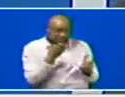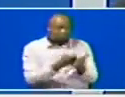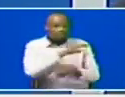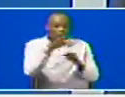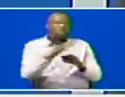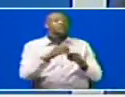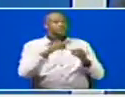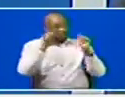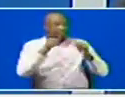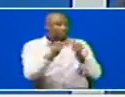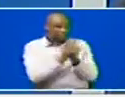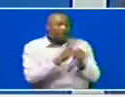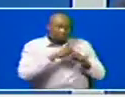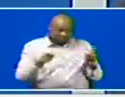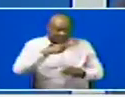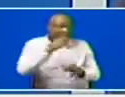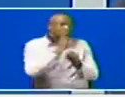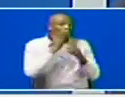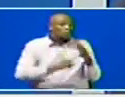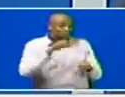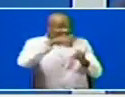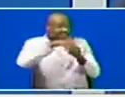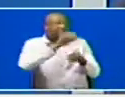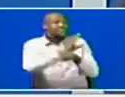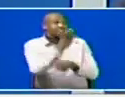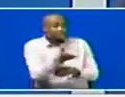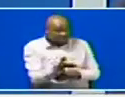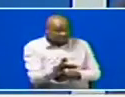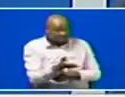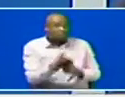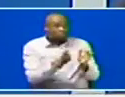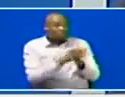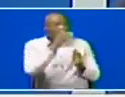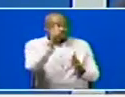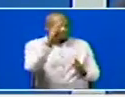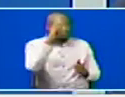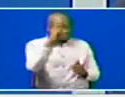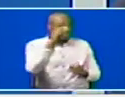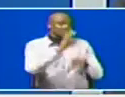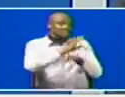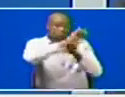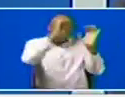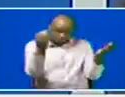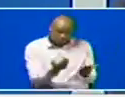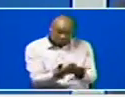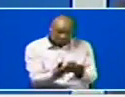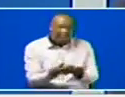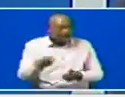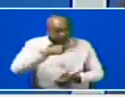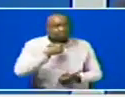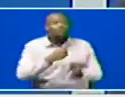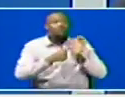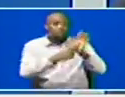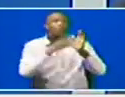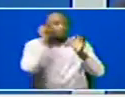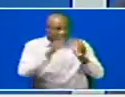view. What I do think we can do within the churches and the Anglican Communion globally is to demonstrate that